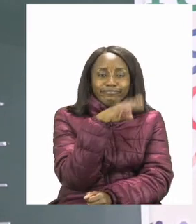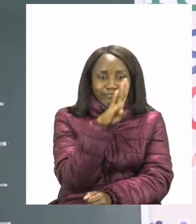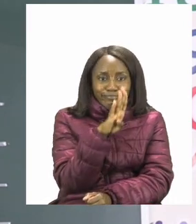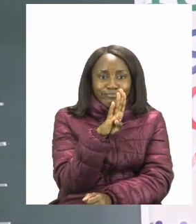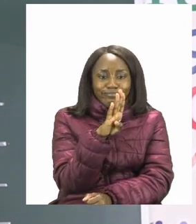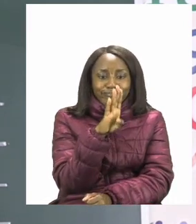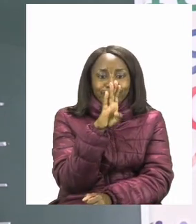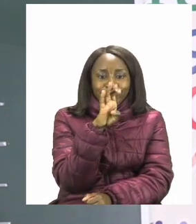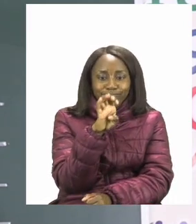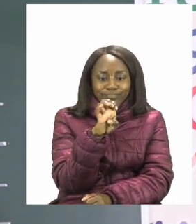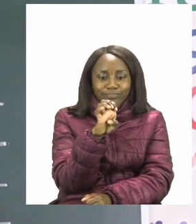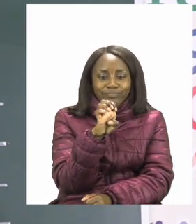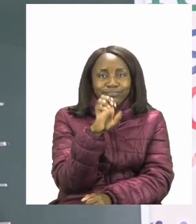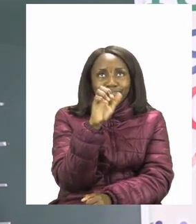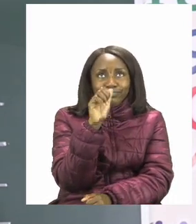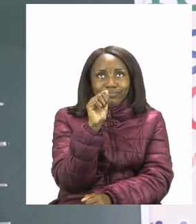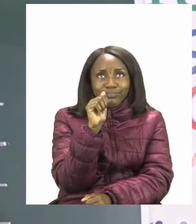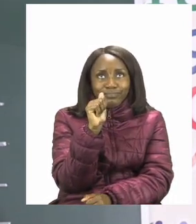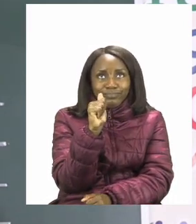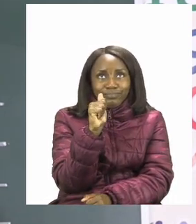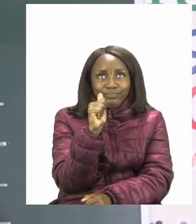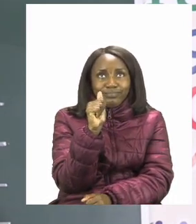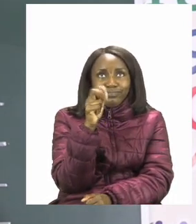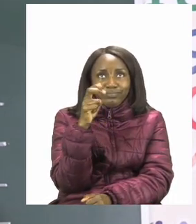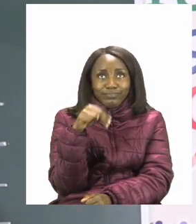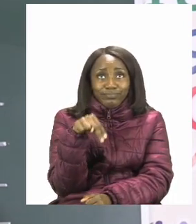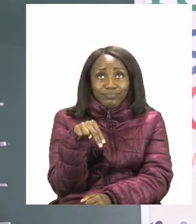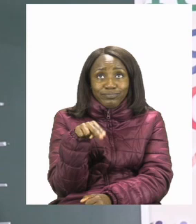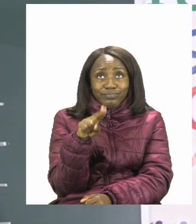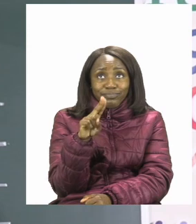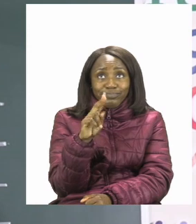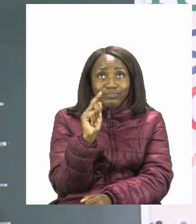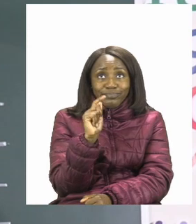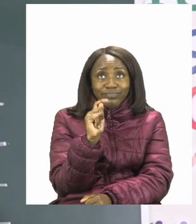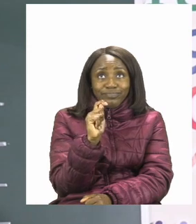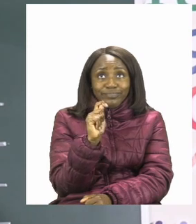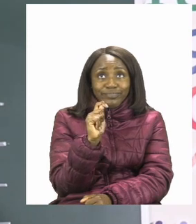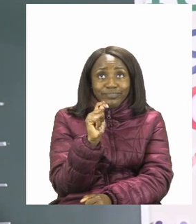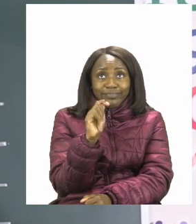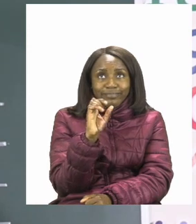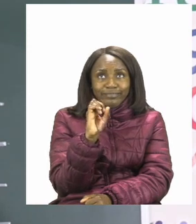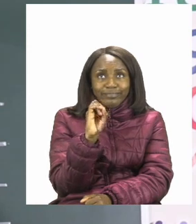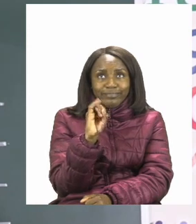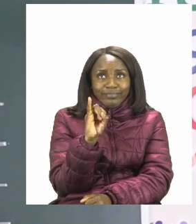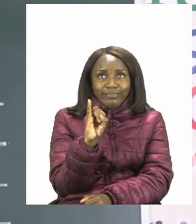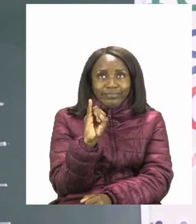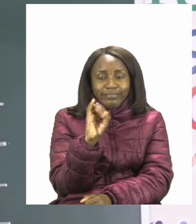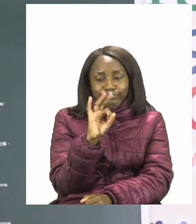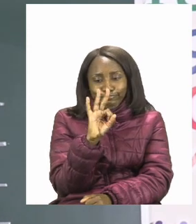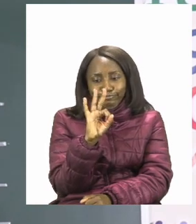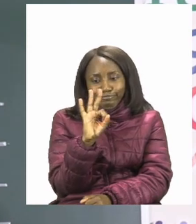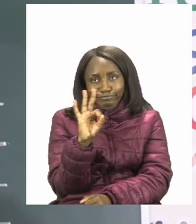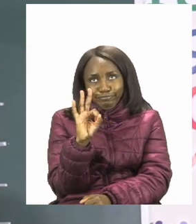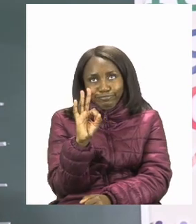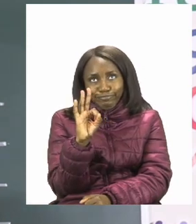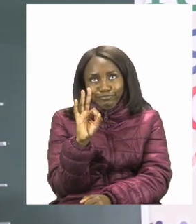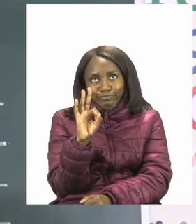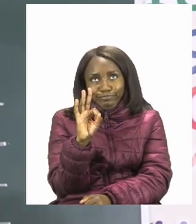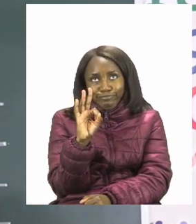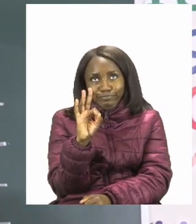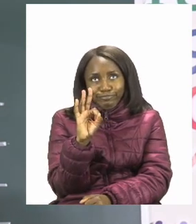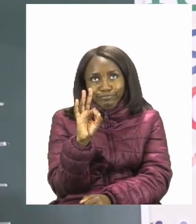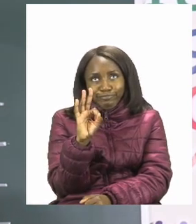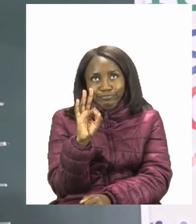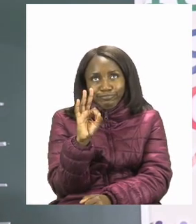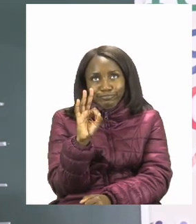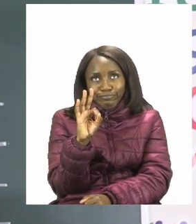B-U. Then teacher needs to put a T. Then an I. Now we can